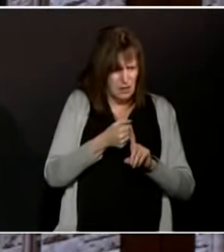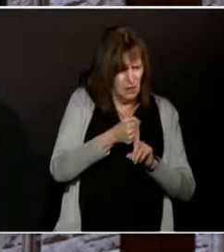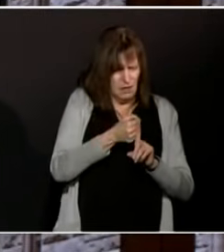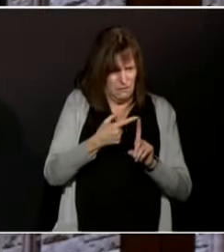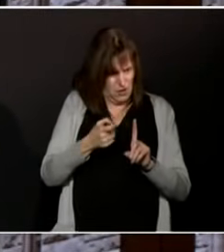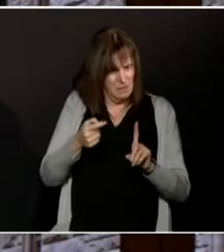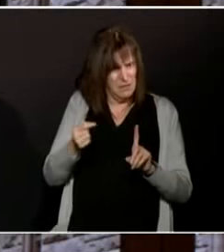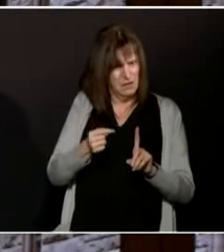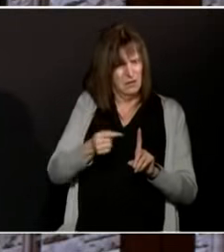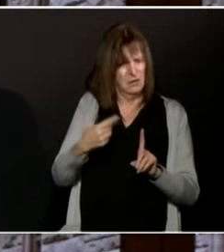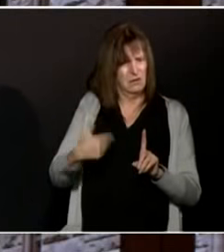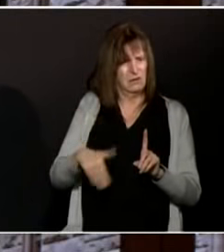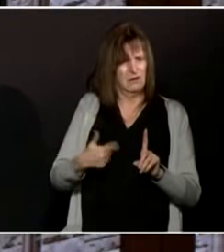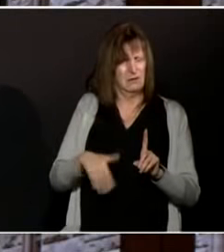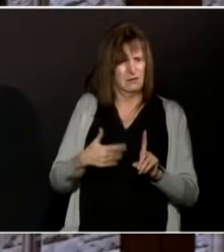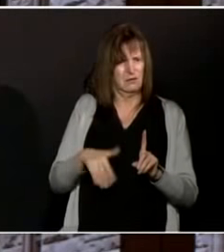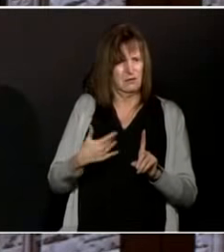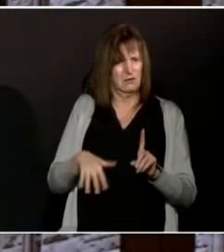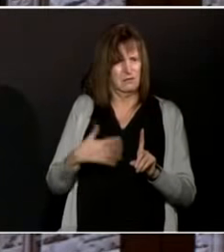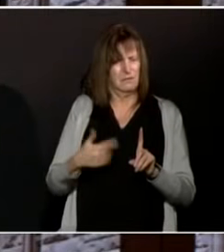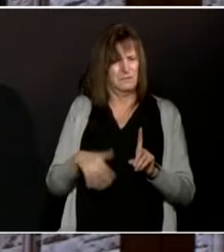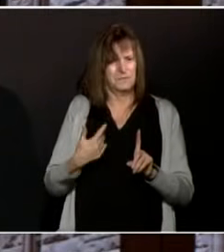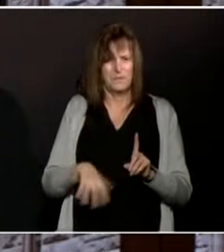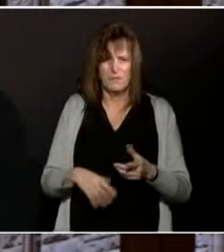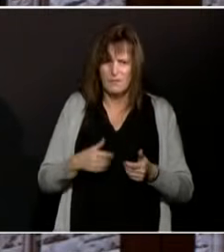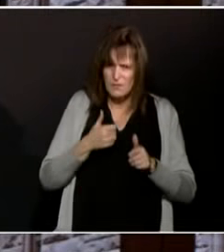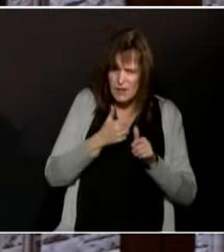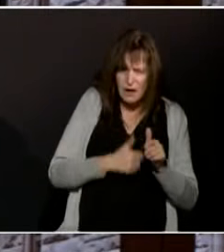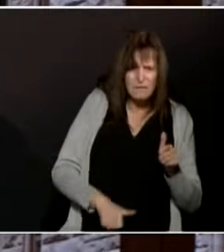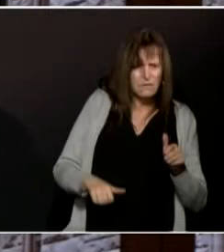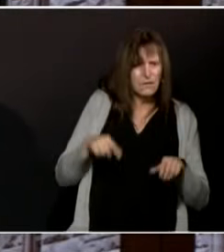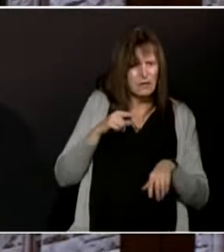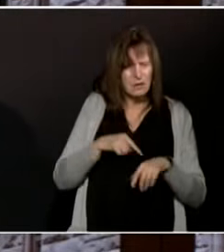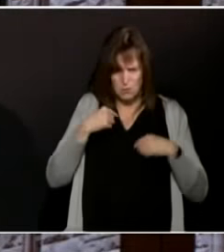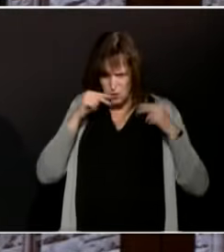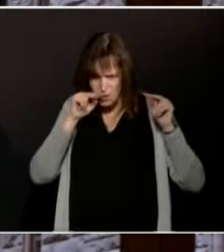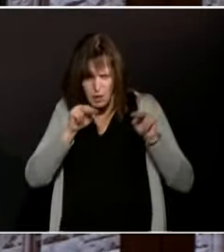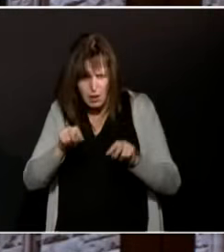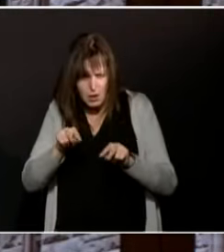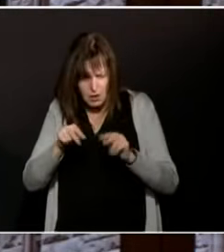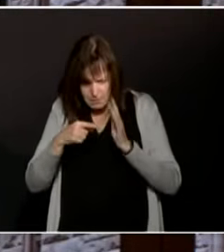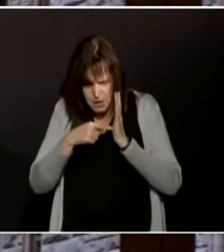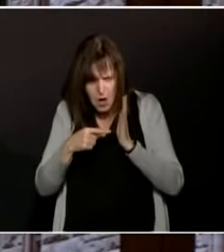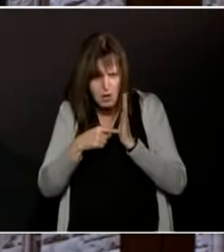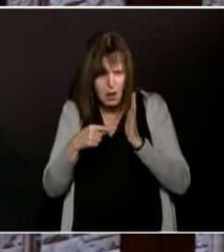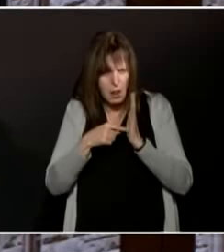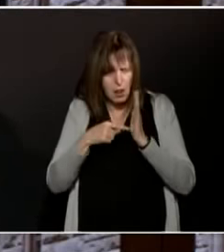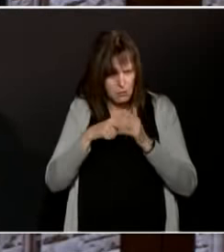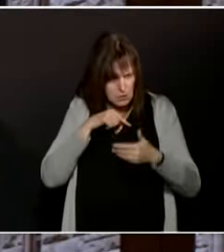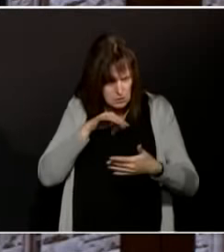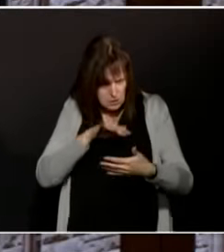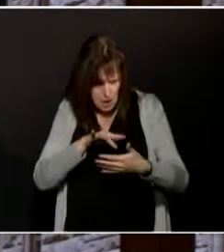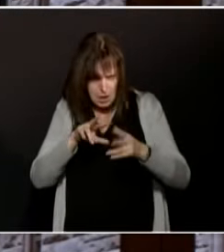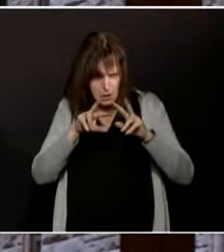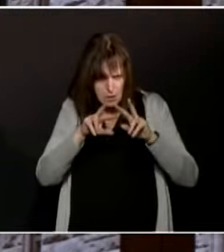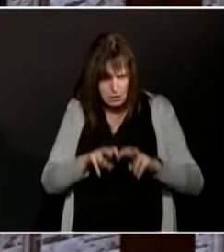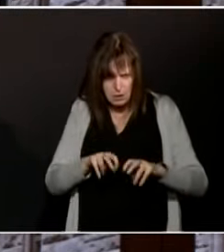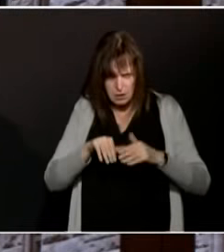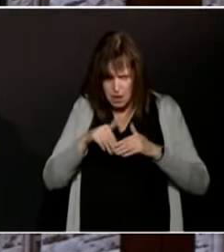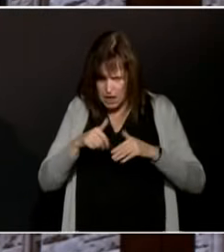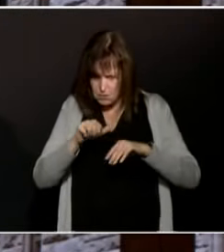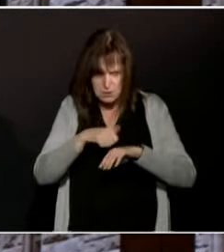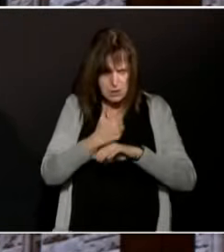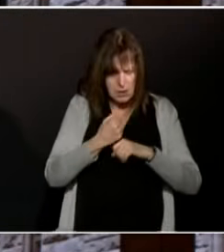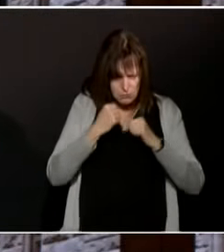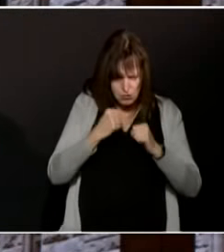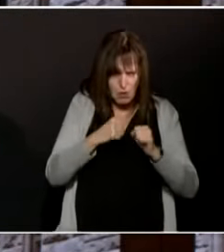we have each time looked at this issue in the face. We're looking at it now, and how do we go at this with the strong measures that we've talked to, and Dr. Brown